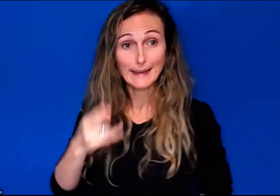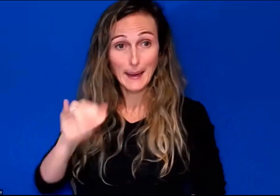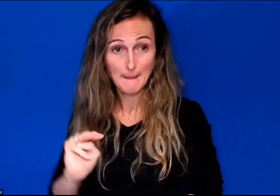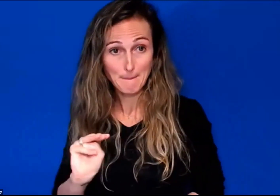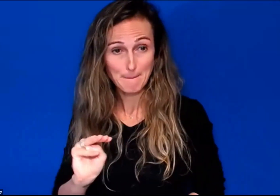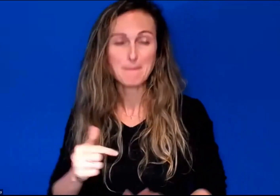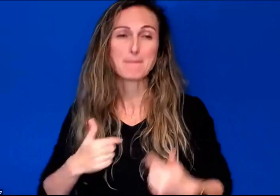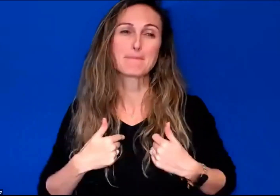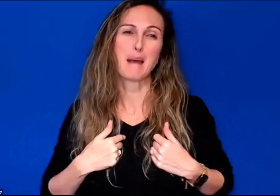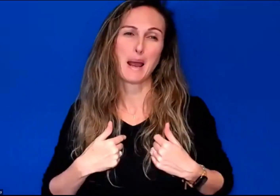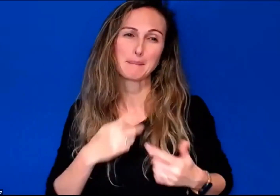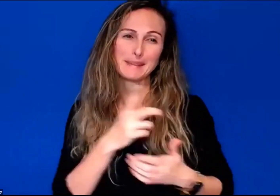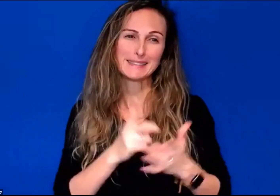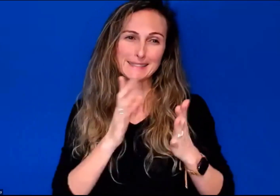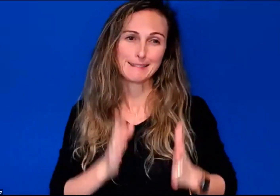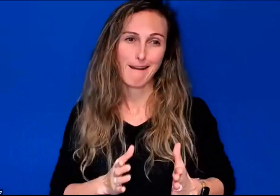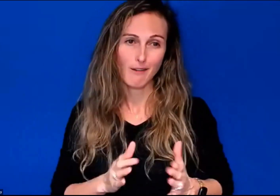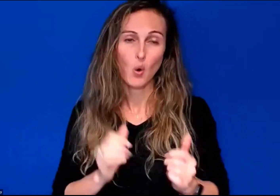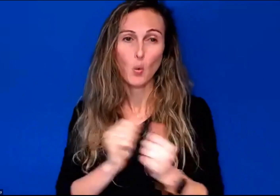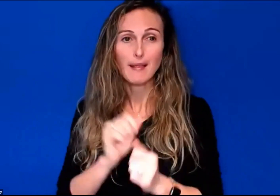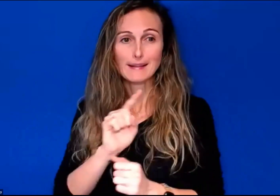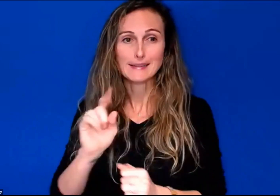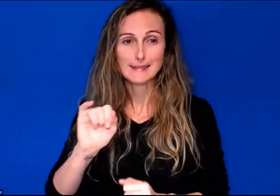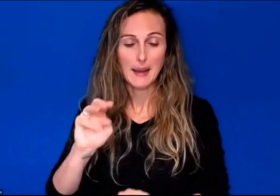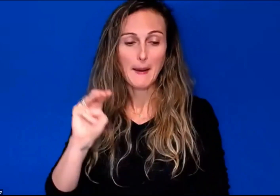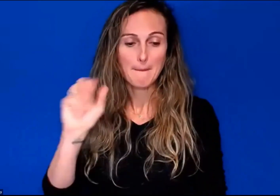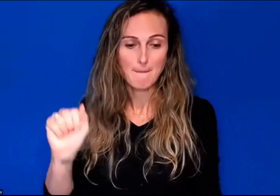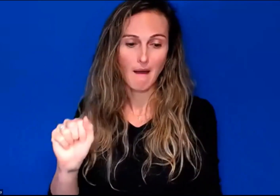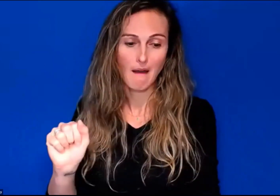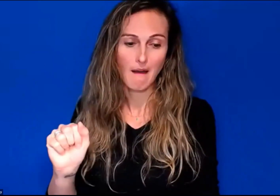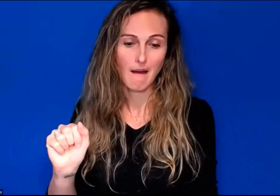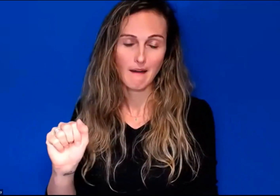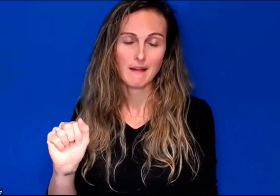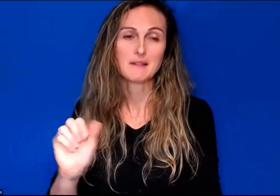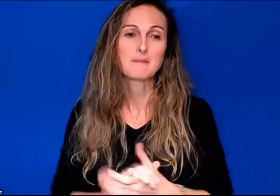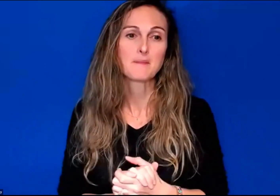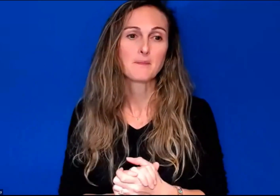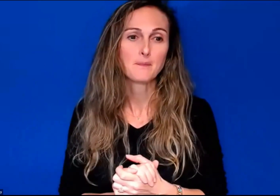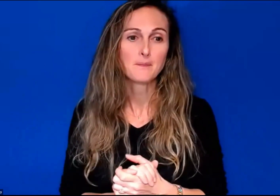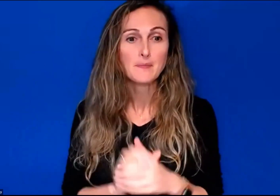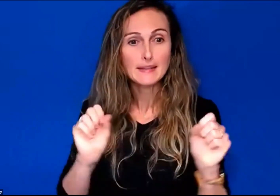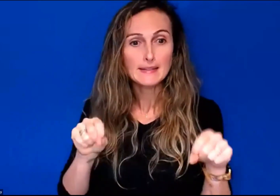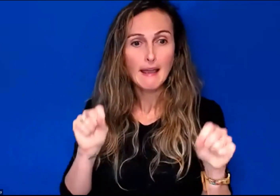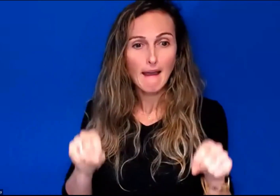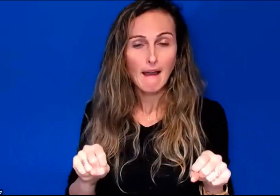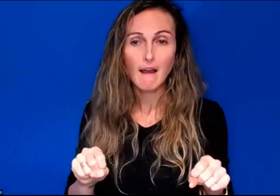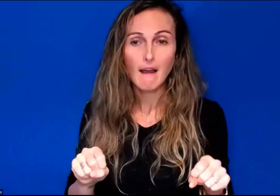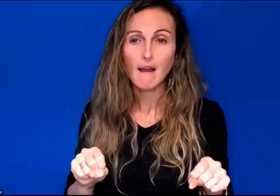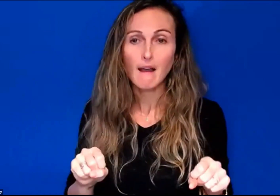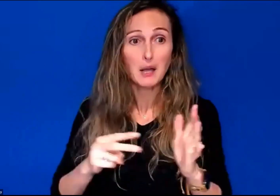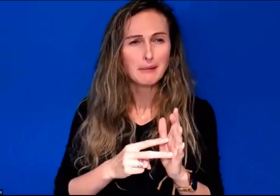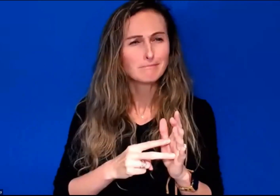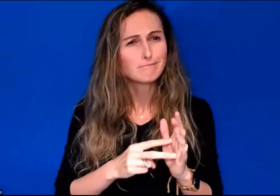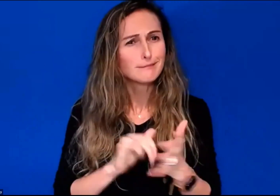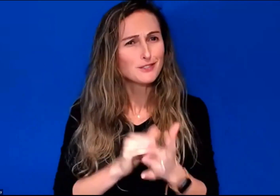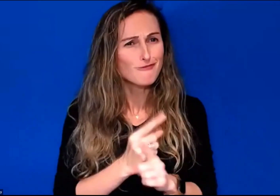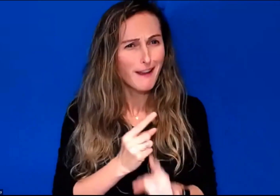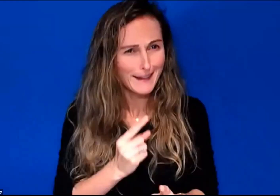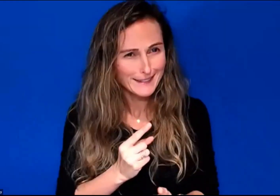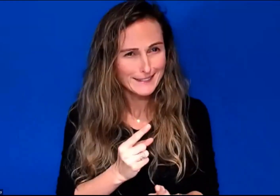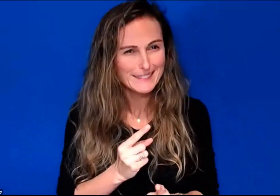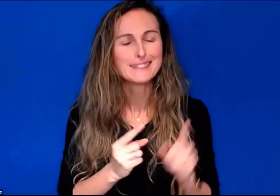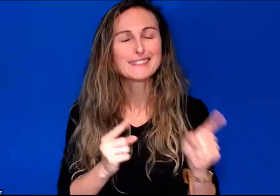designer at Zimol Consul Frasca. Yeah, I mean, yes, that's like the first